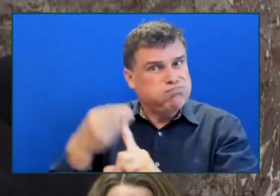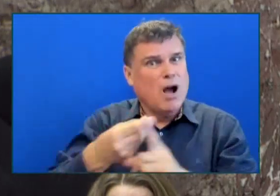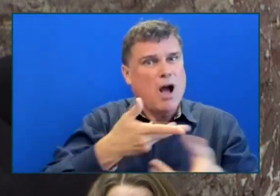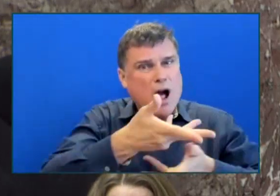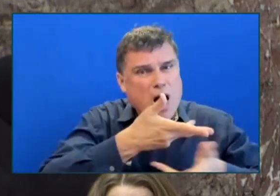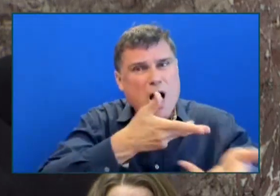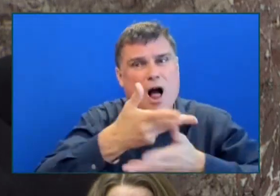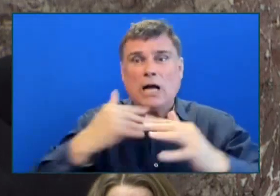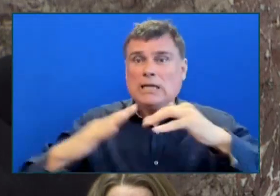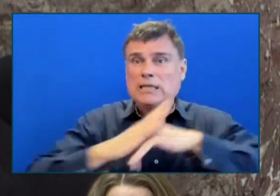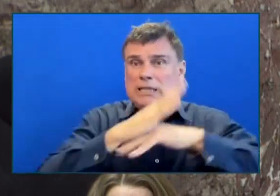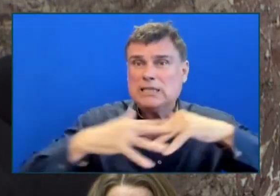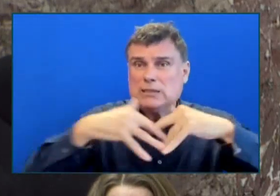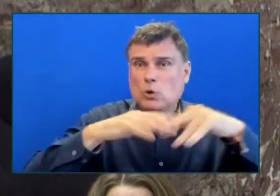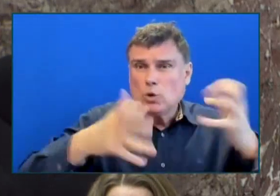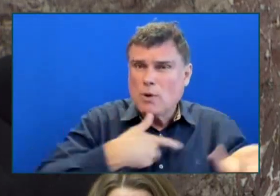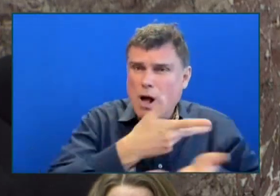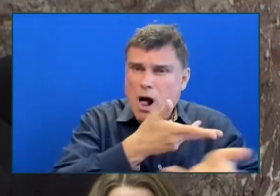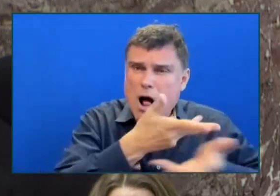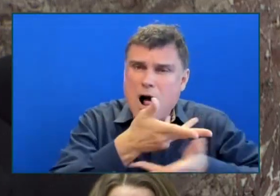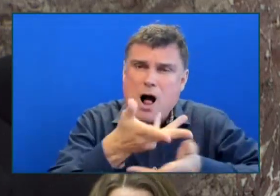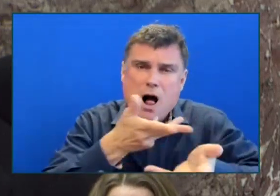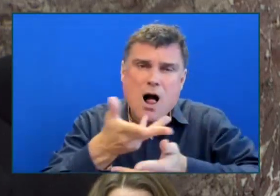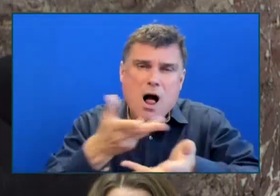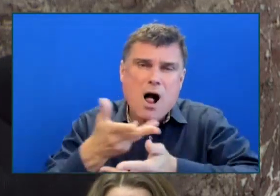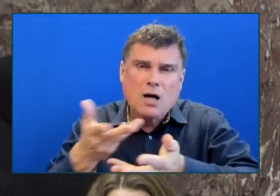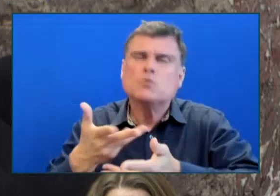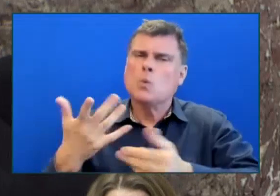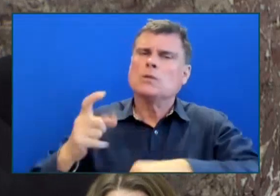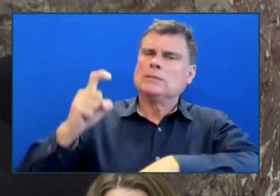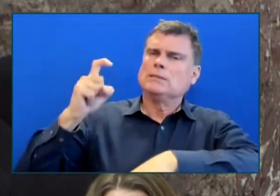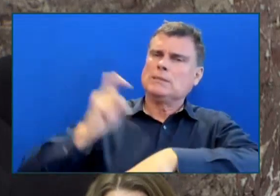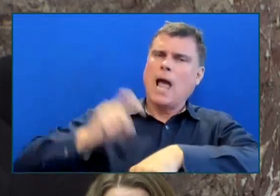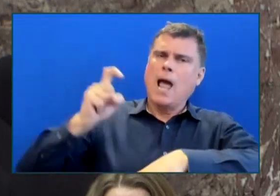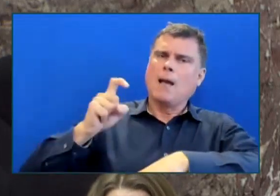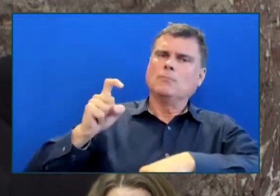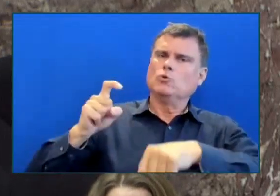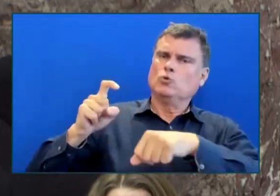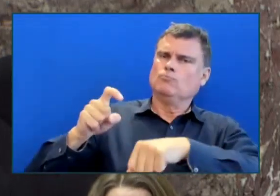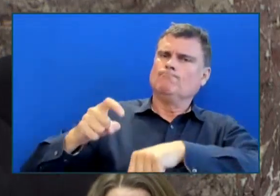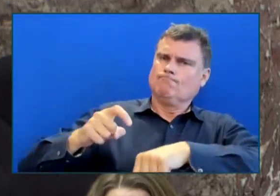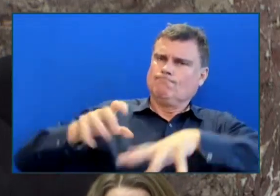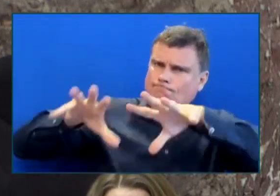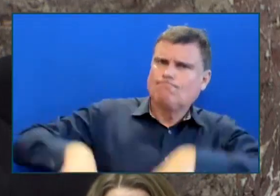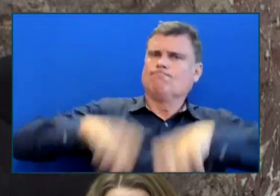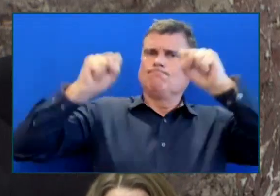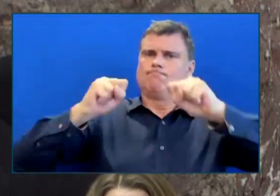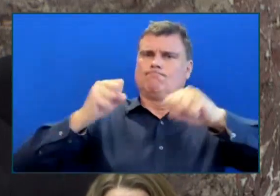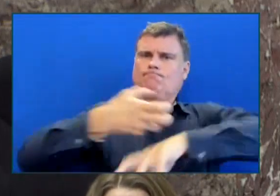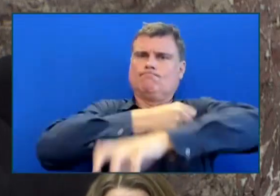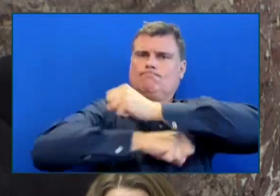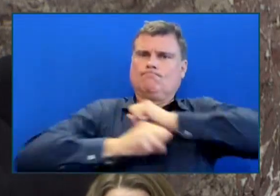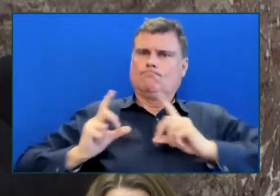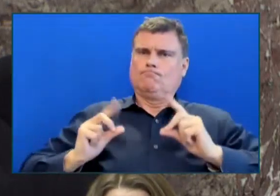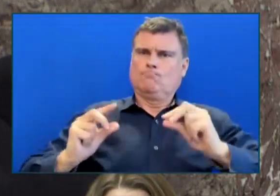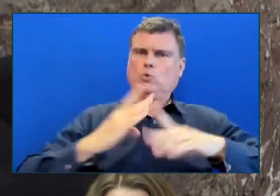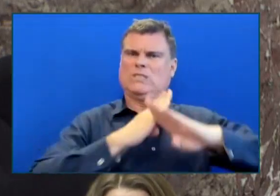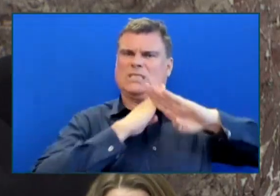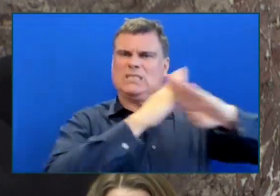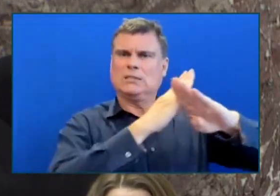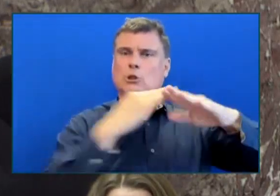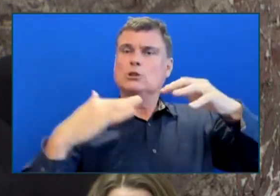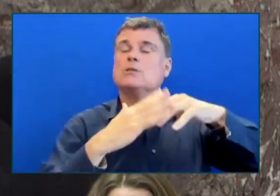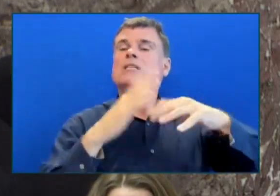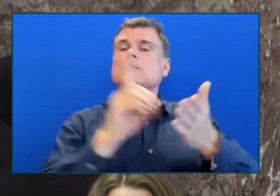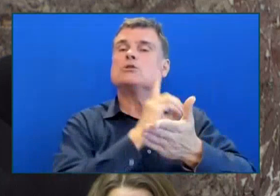against discrimination in healthcare. It's time to act to protect patients. It's time to act, Honourable Speaker, to bring the bill in the 20th century. That